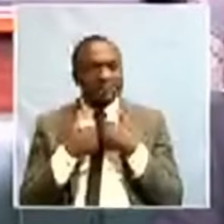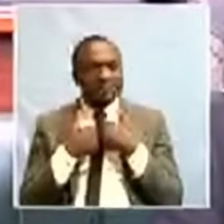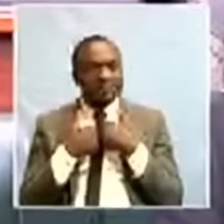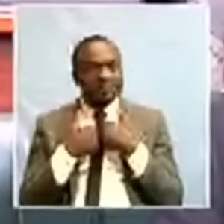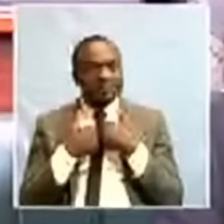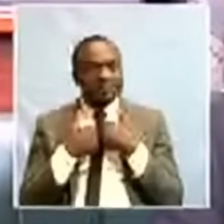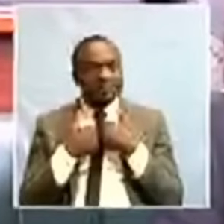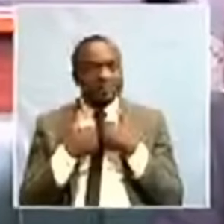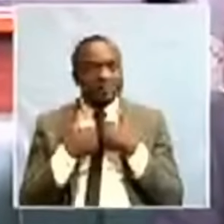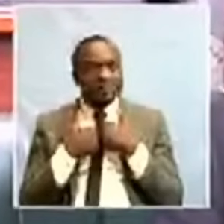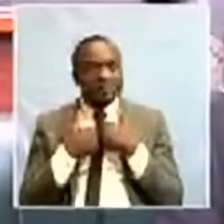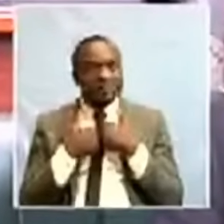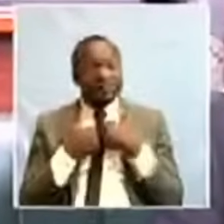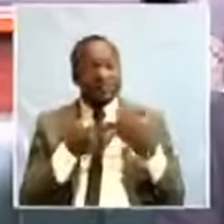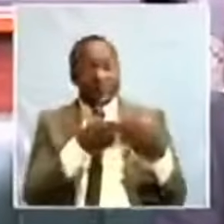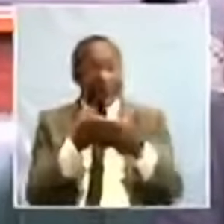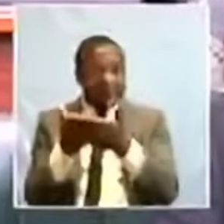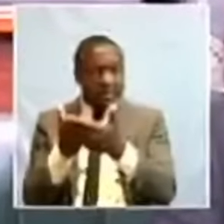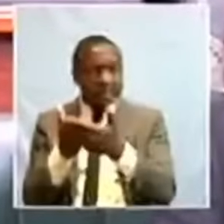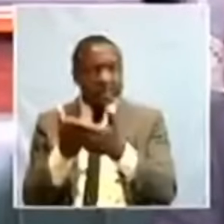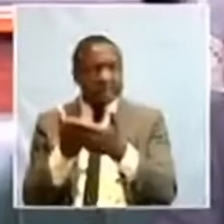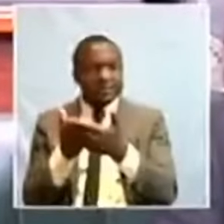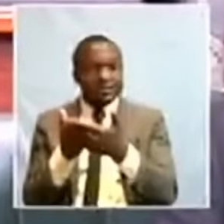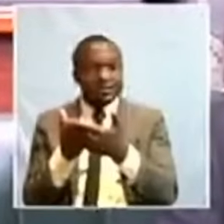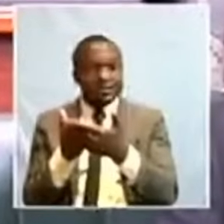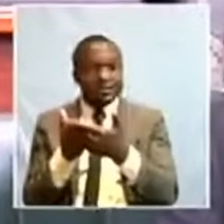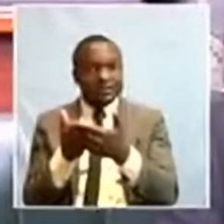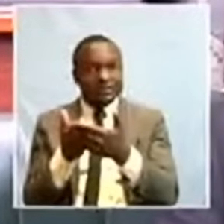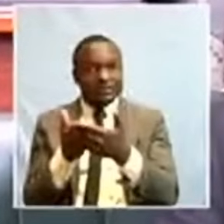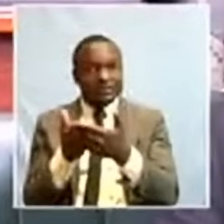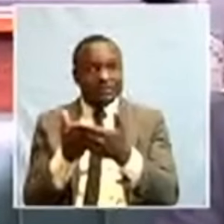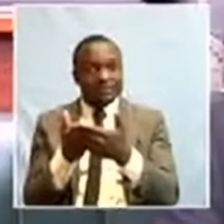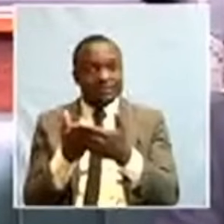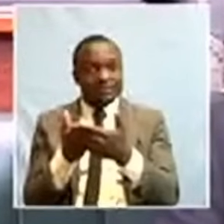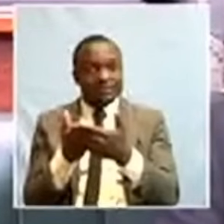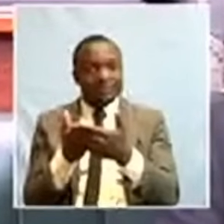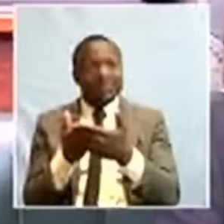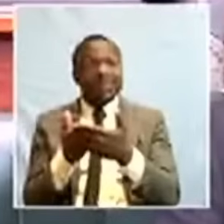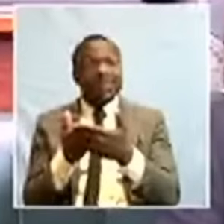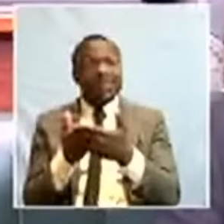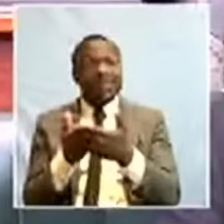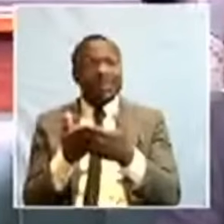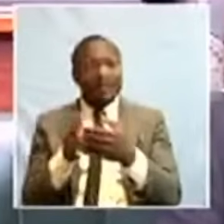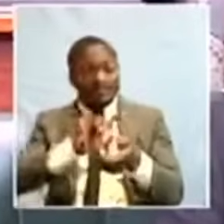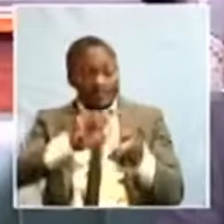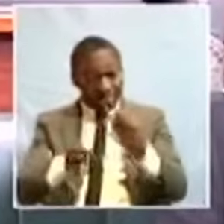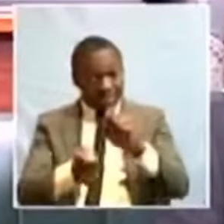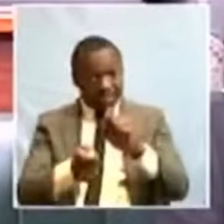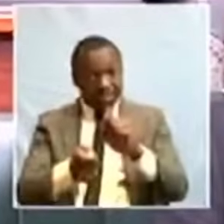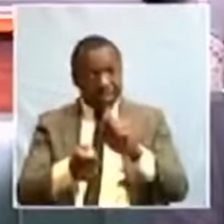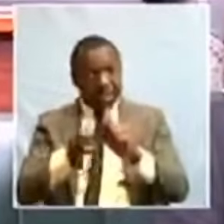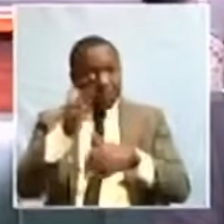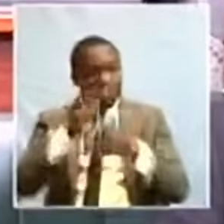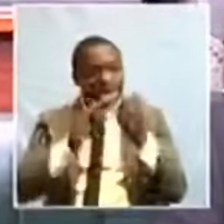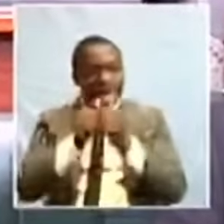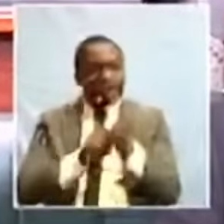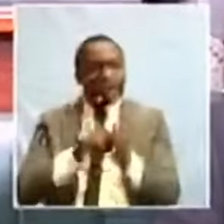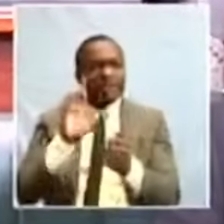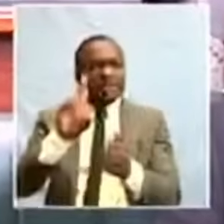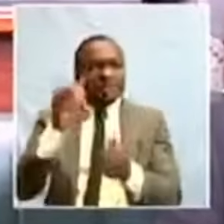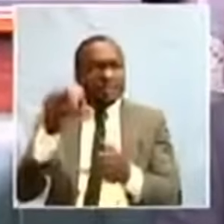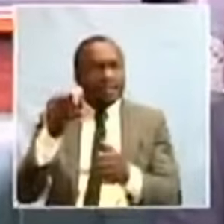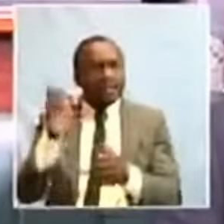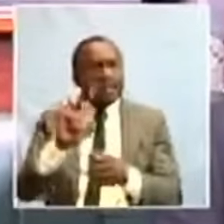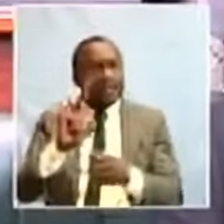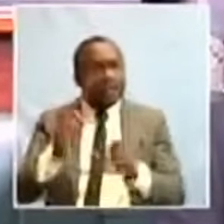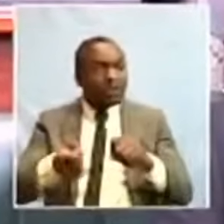that get involved in economic activities. What of the CDF? Where